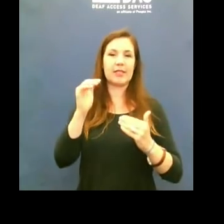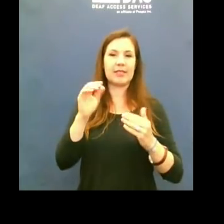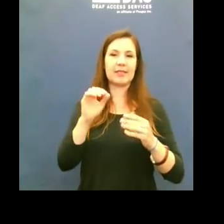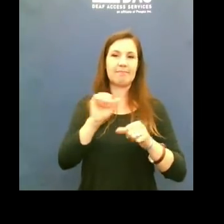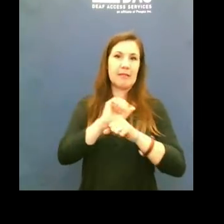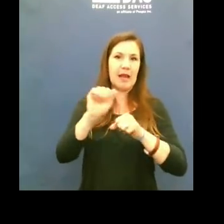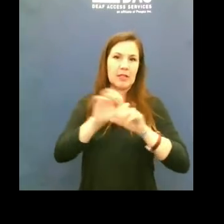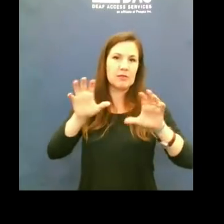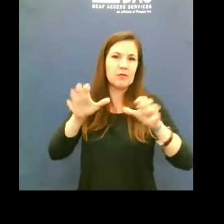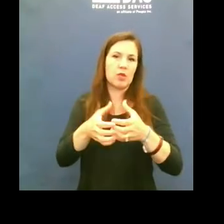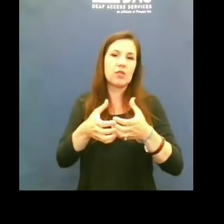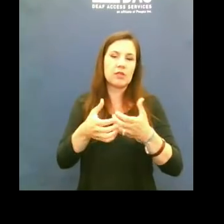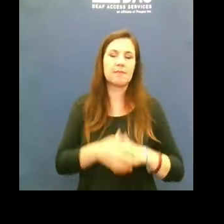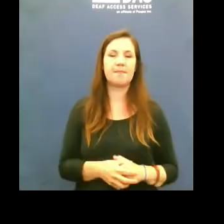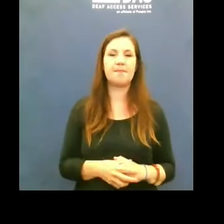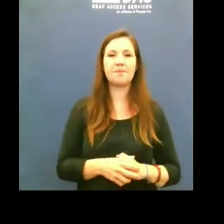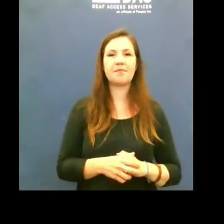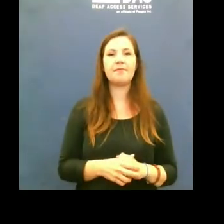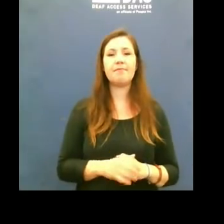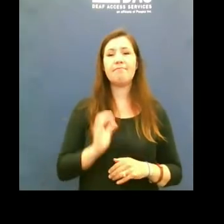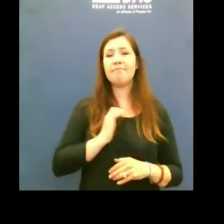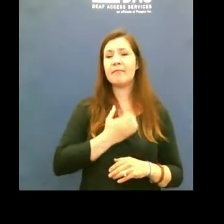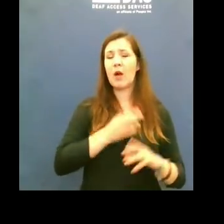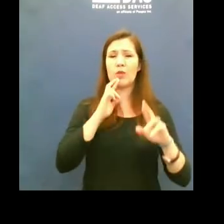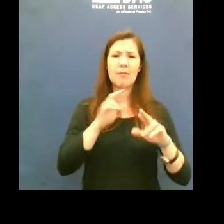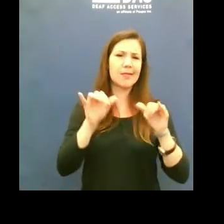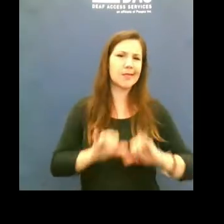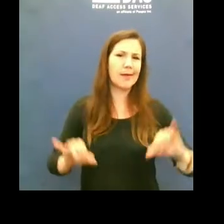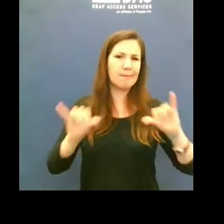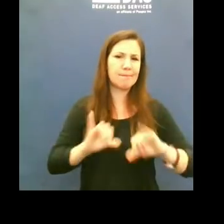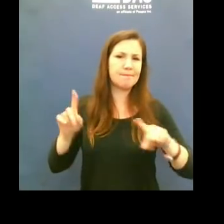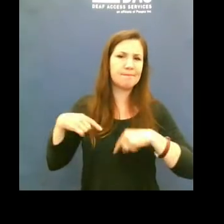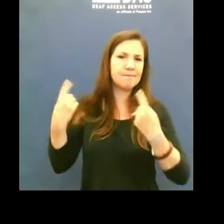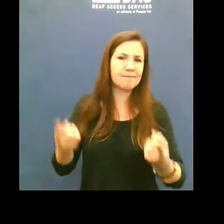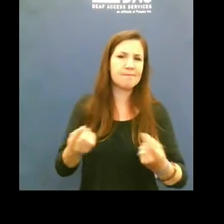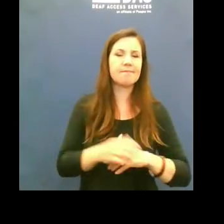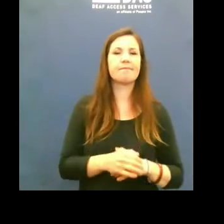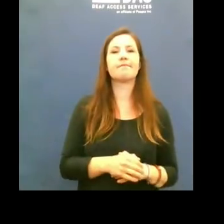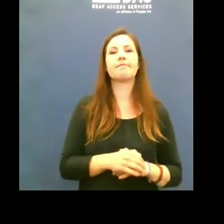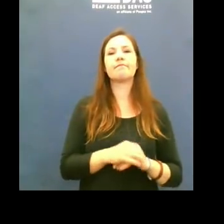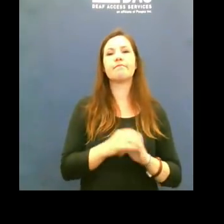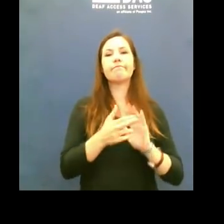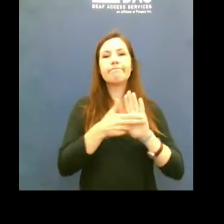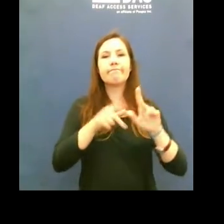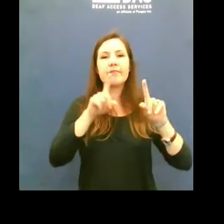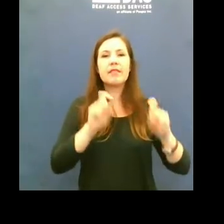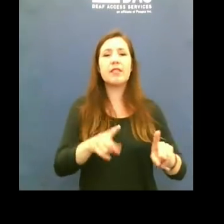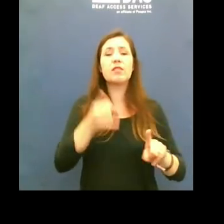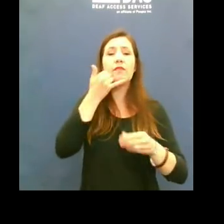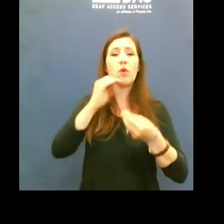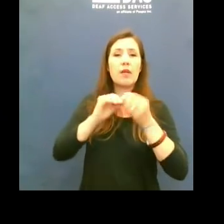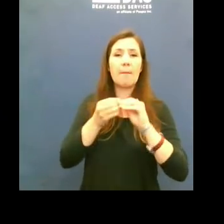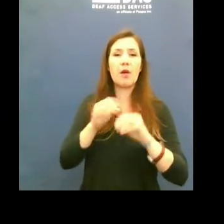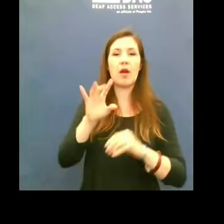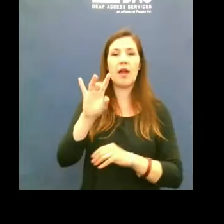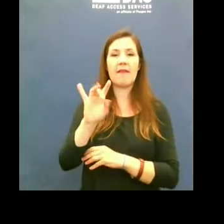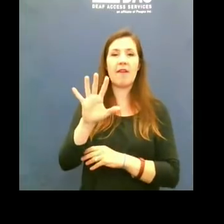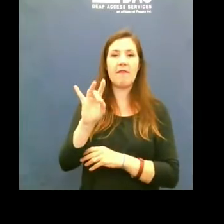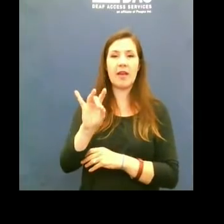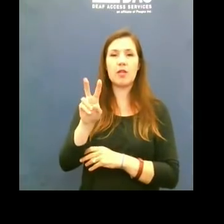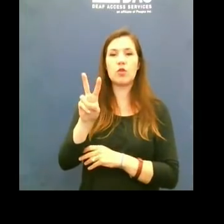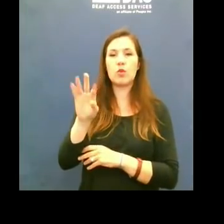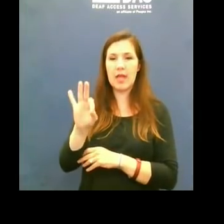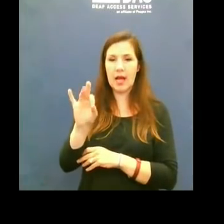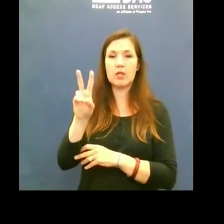County responds, a lot of the same stuff you've seen before. The diagnostic testing, 858-2929, to get tested to see if you